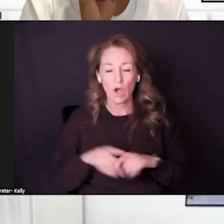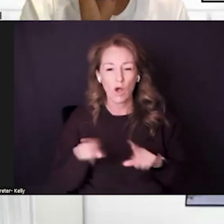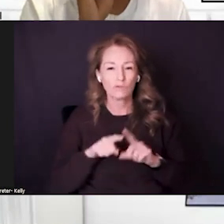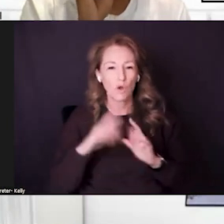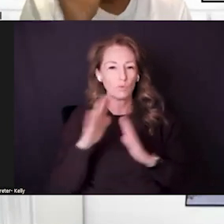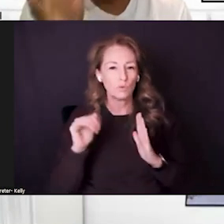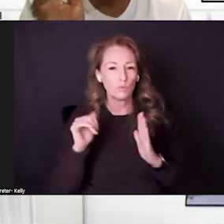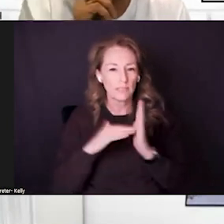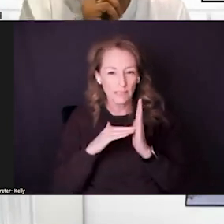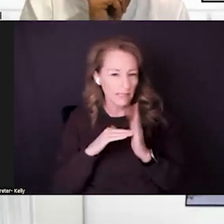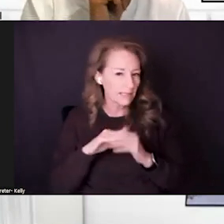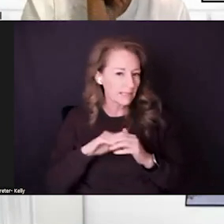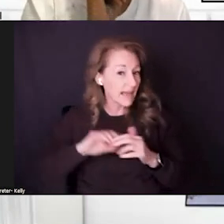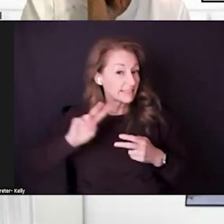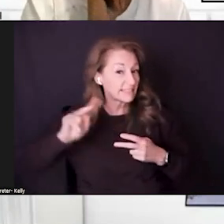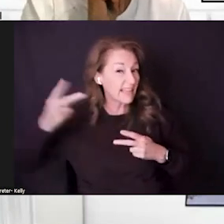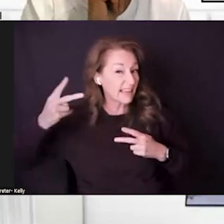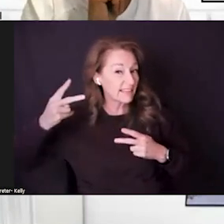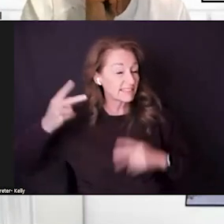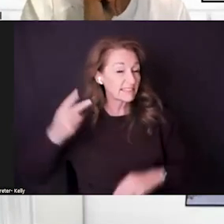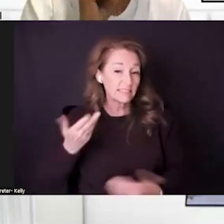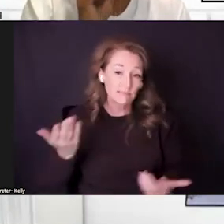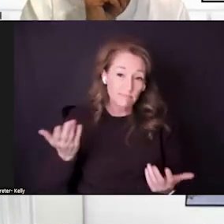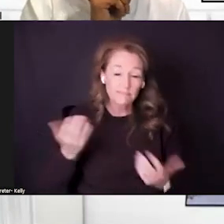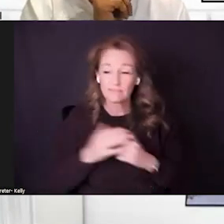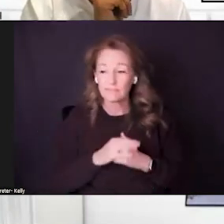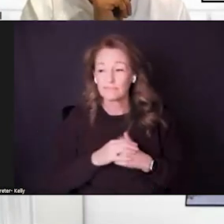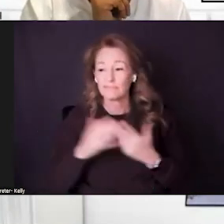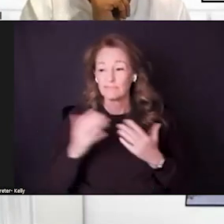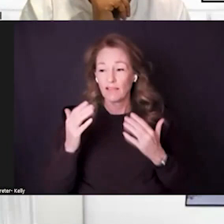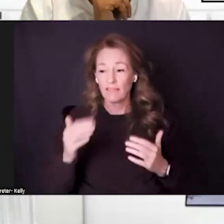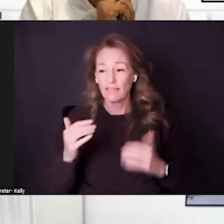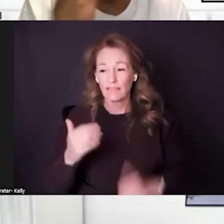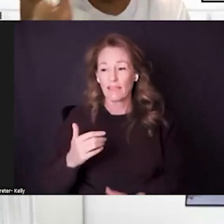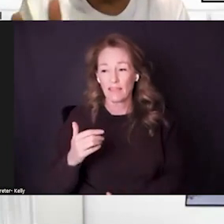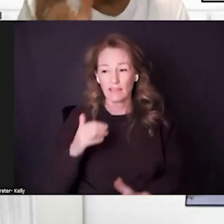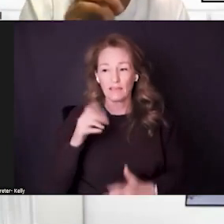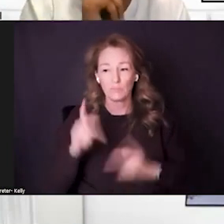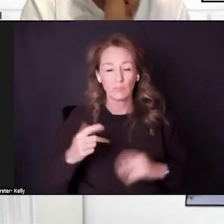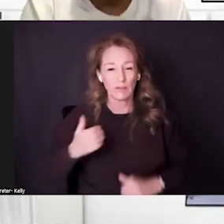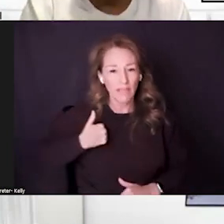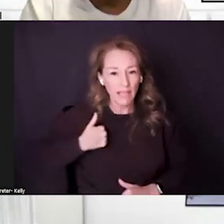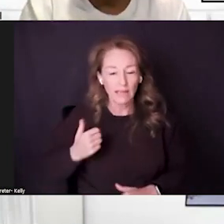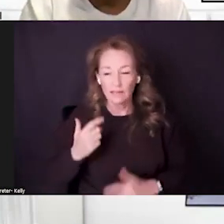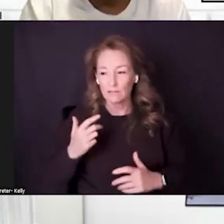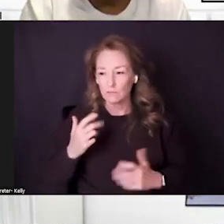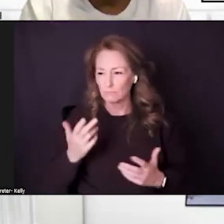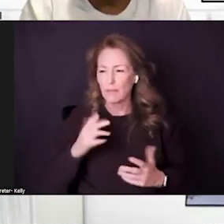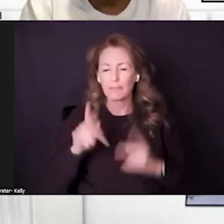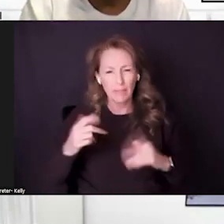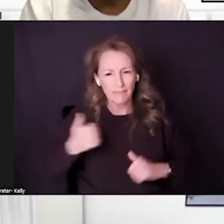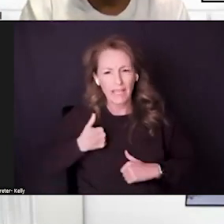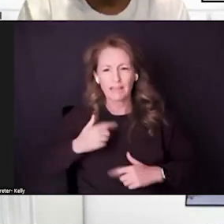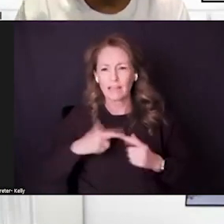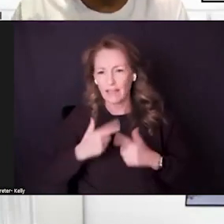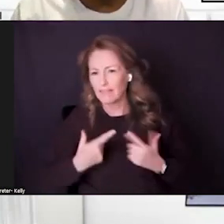second are the people of Canada, and then followed by New Zealand. So I don't know if that helps or not. I think from that